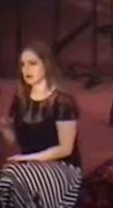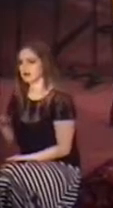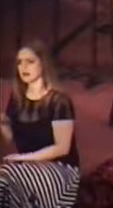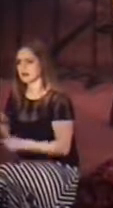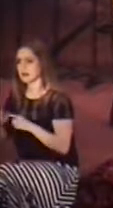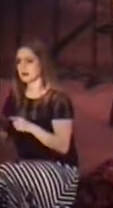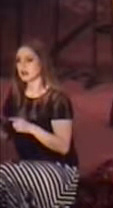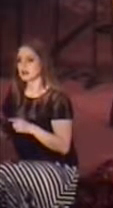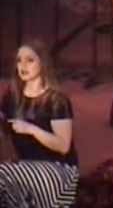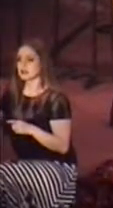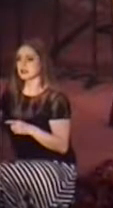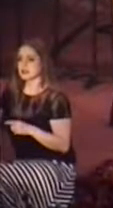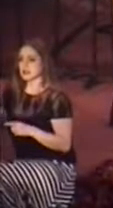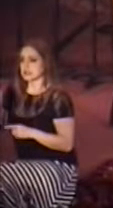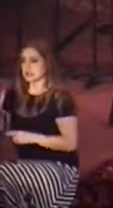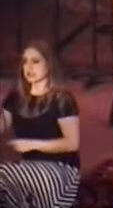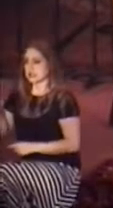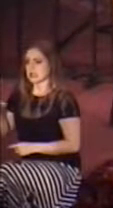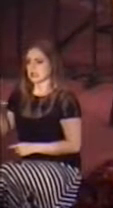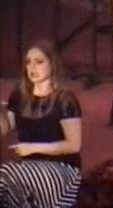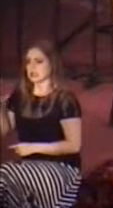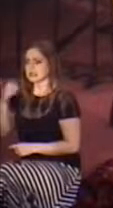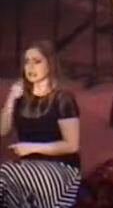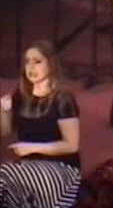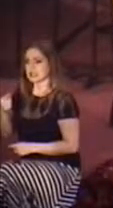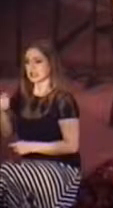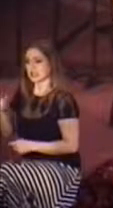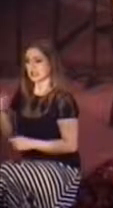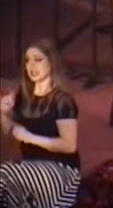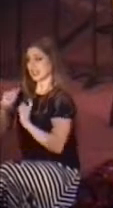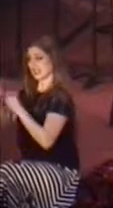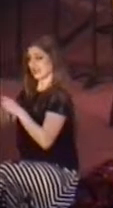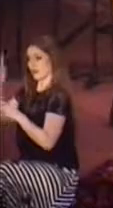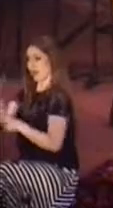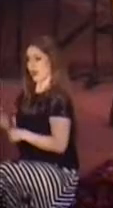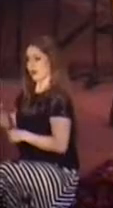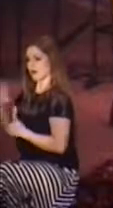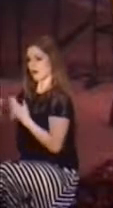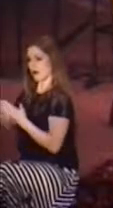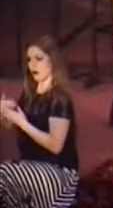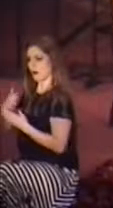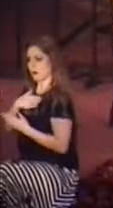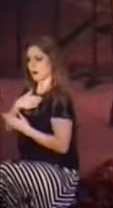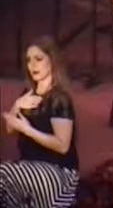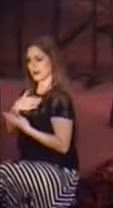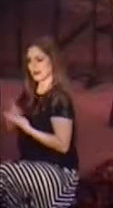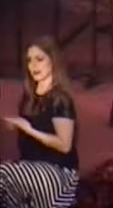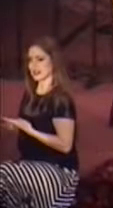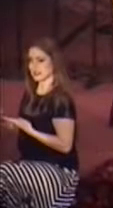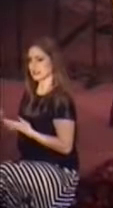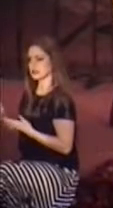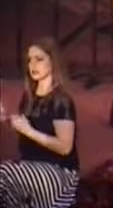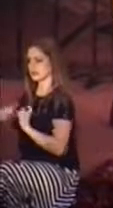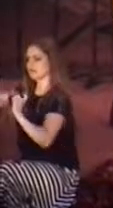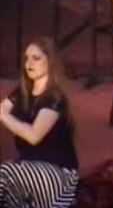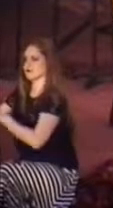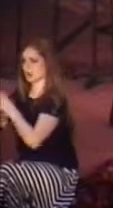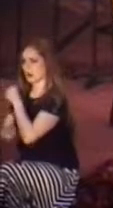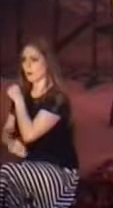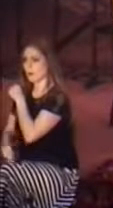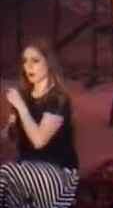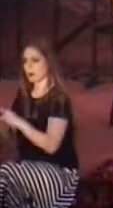said. "Lord, I will give half of all my possessions to the poor." To the rich young ruler, he went